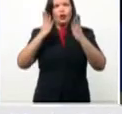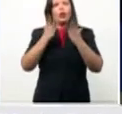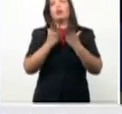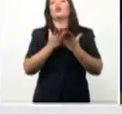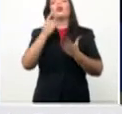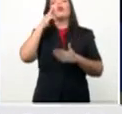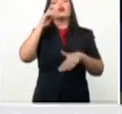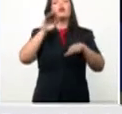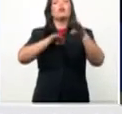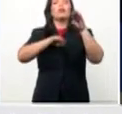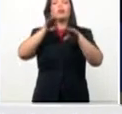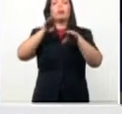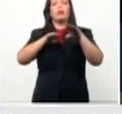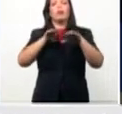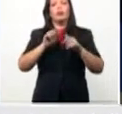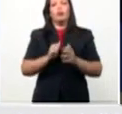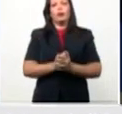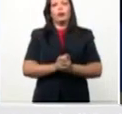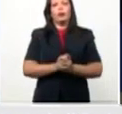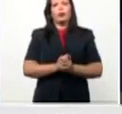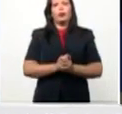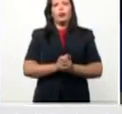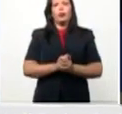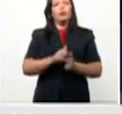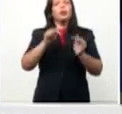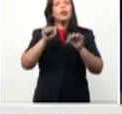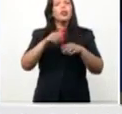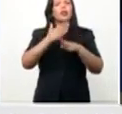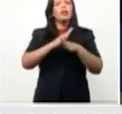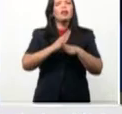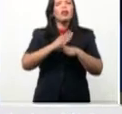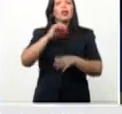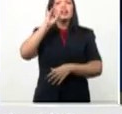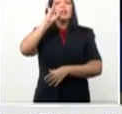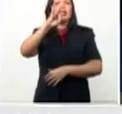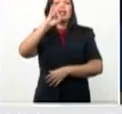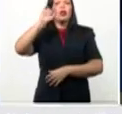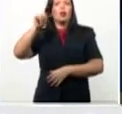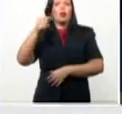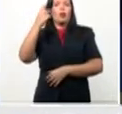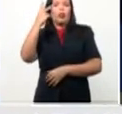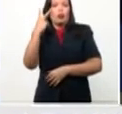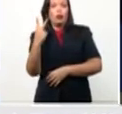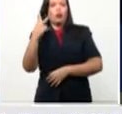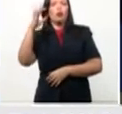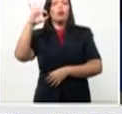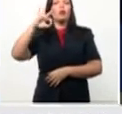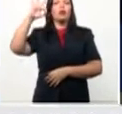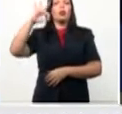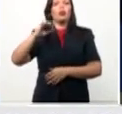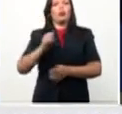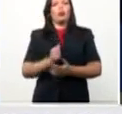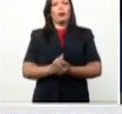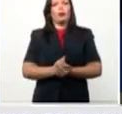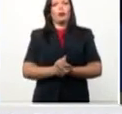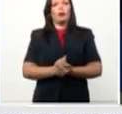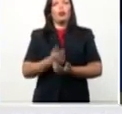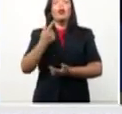the pandemic in our country, and this represents 7.2%.